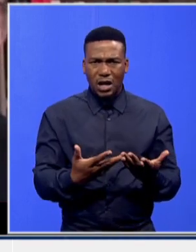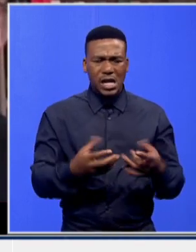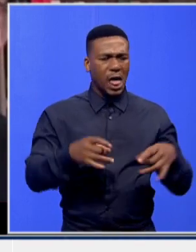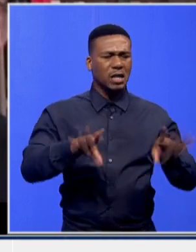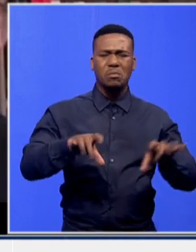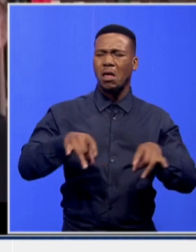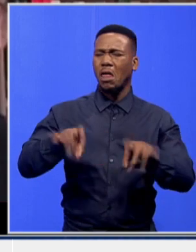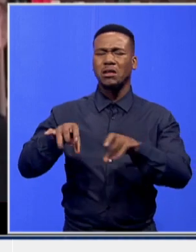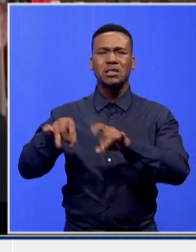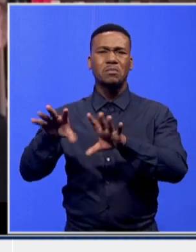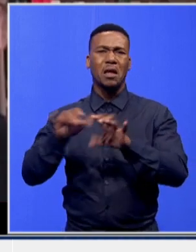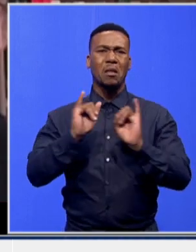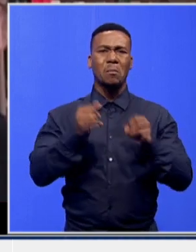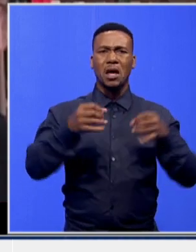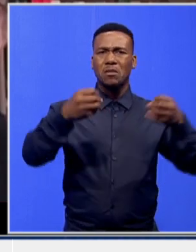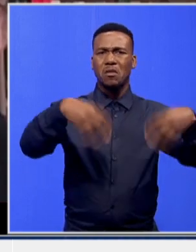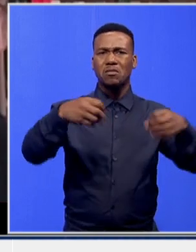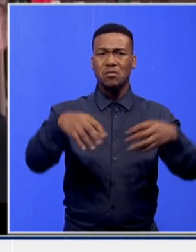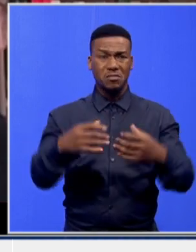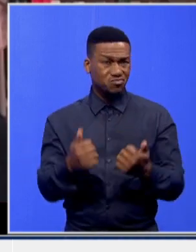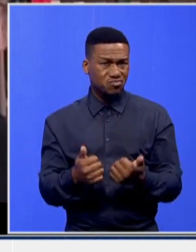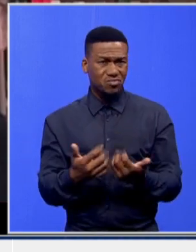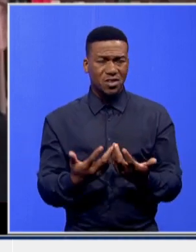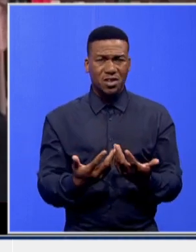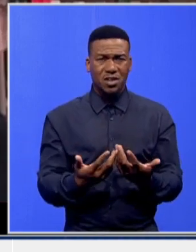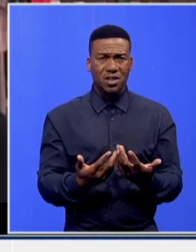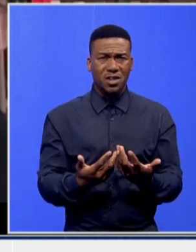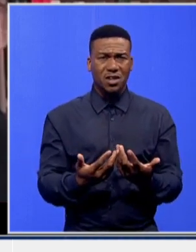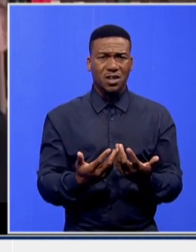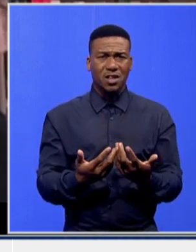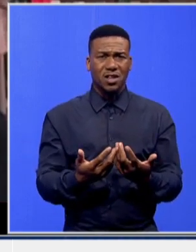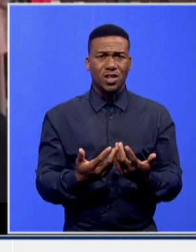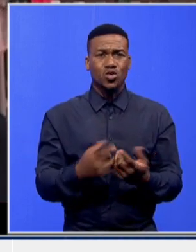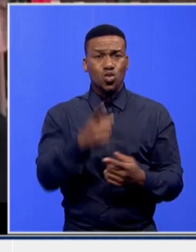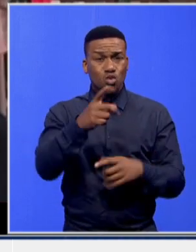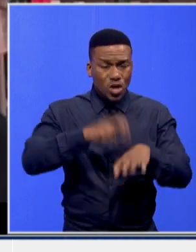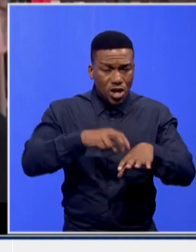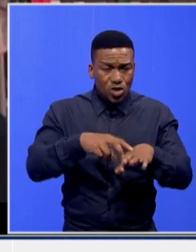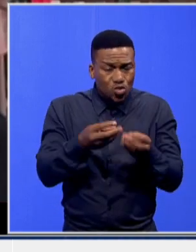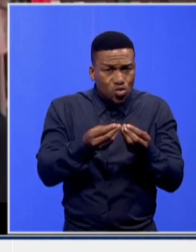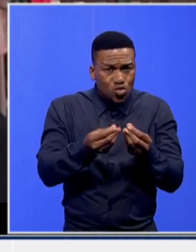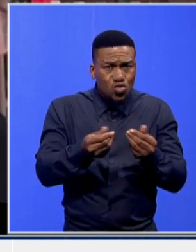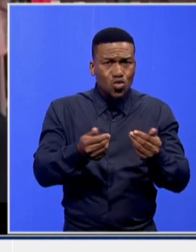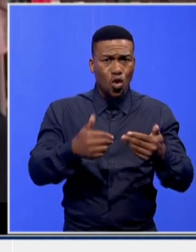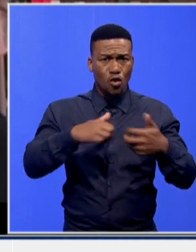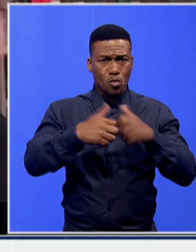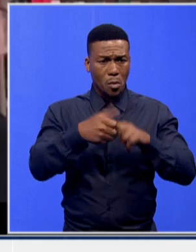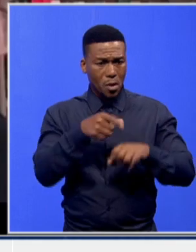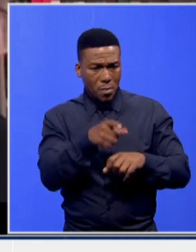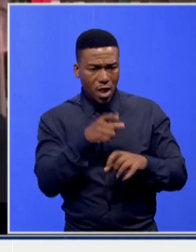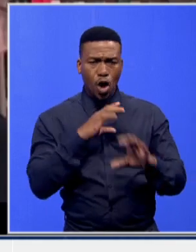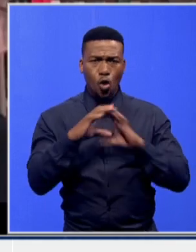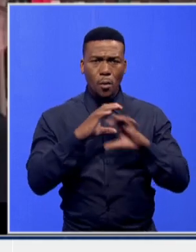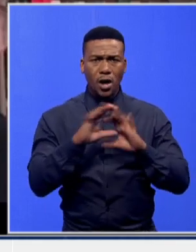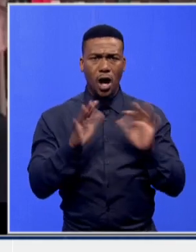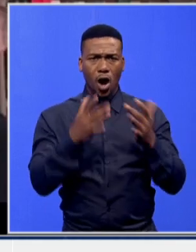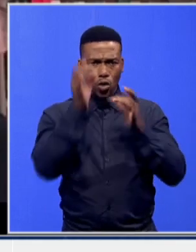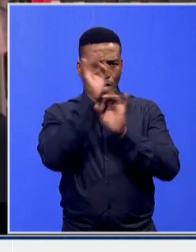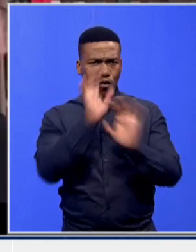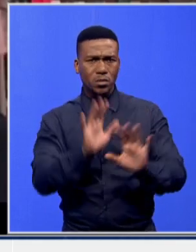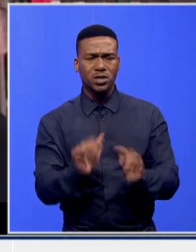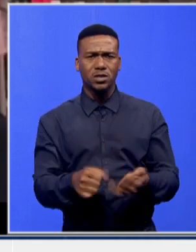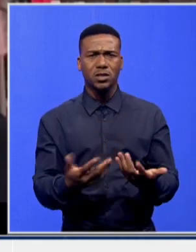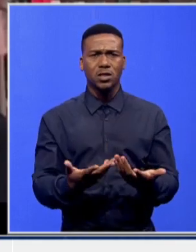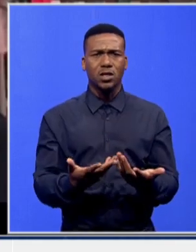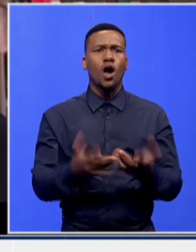cannot put a lid on it at this point, and so you need to then mitigate ways of what information you communicate? I mean, one would worry that this